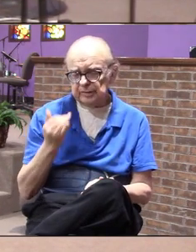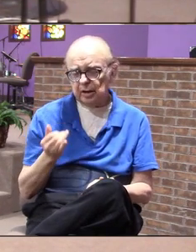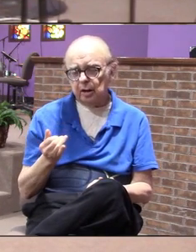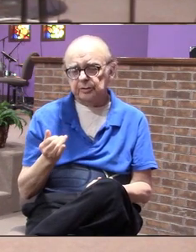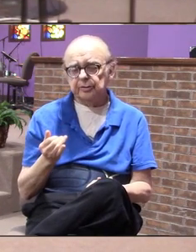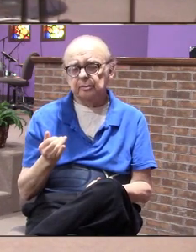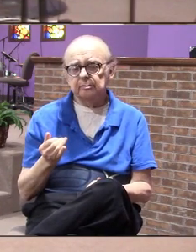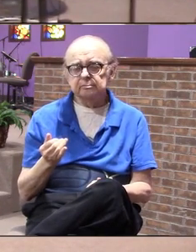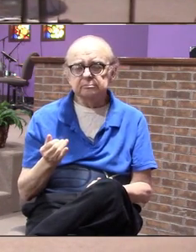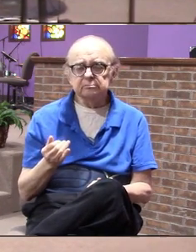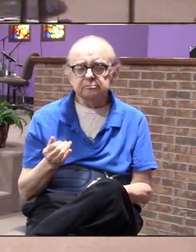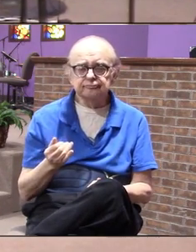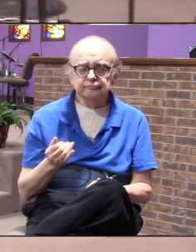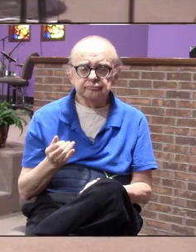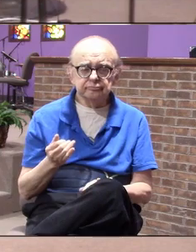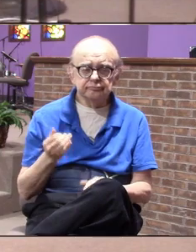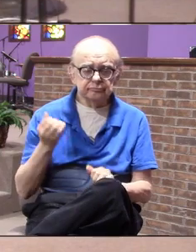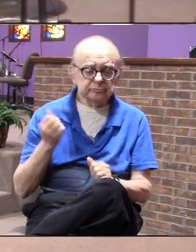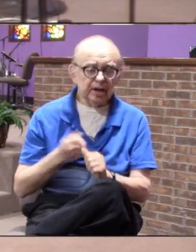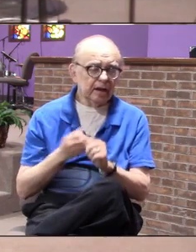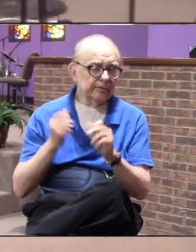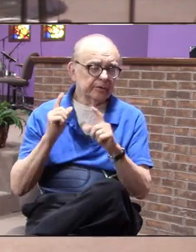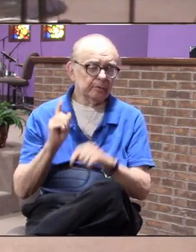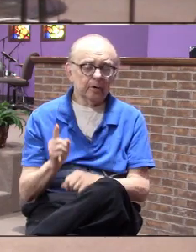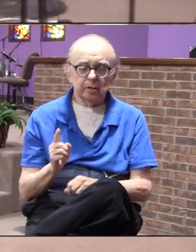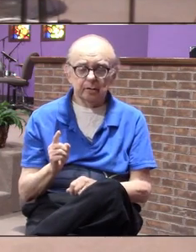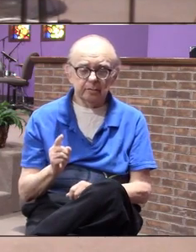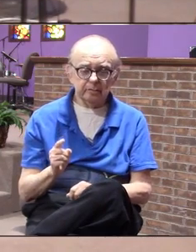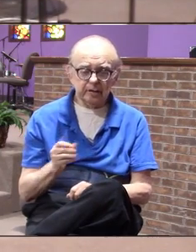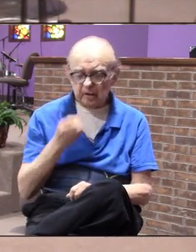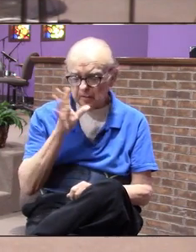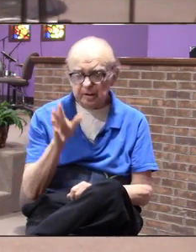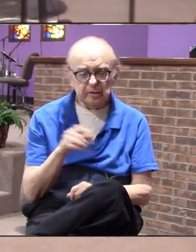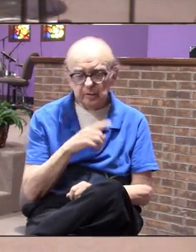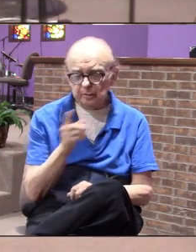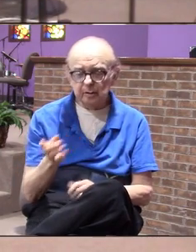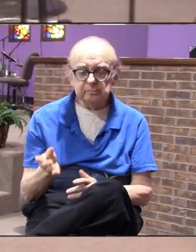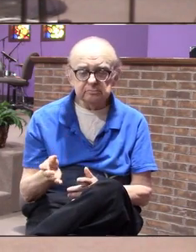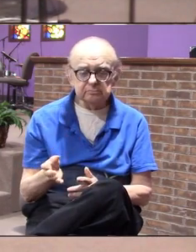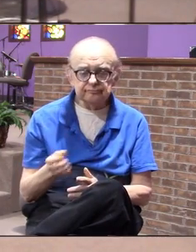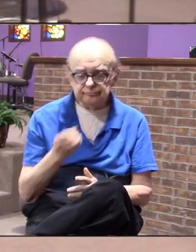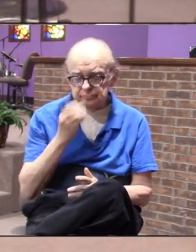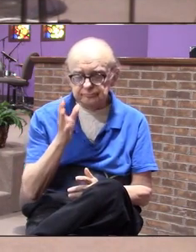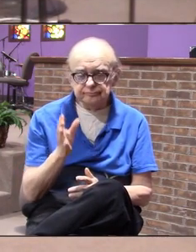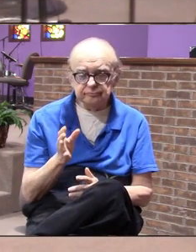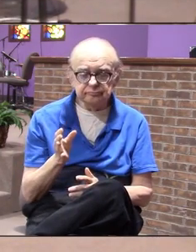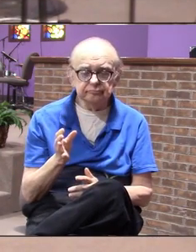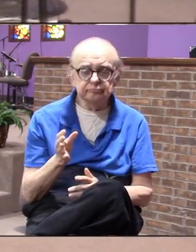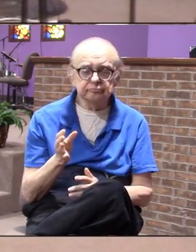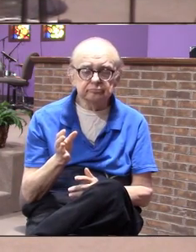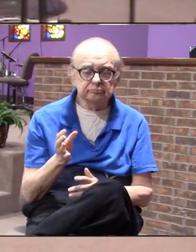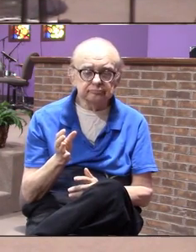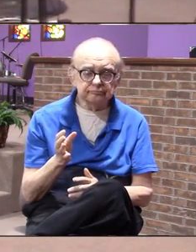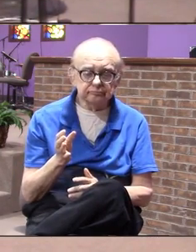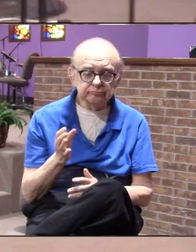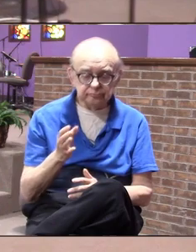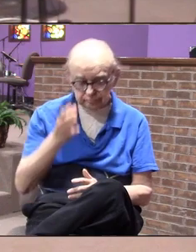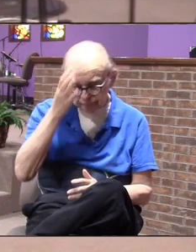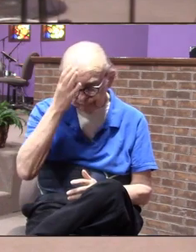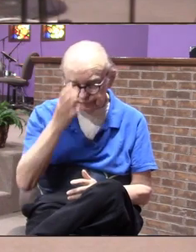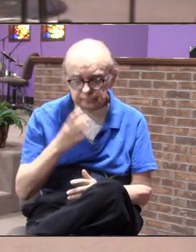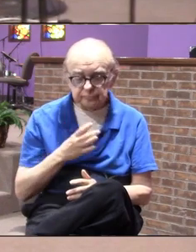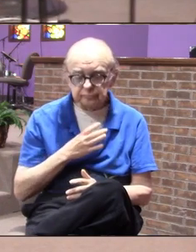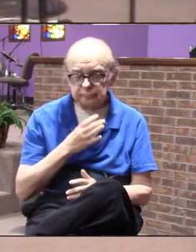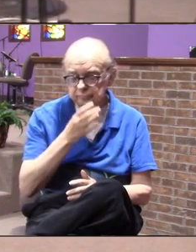Because every one of us, I don't care who you are, I don't care male or